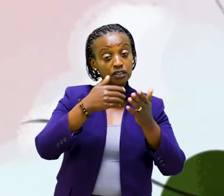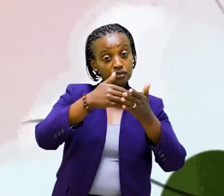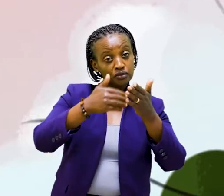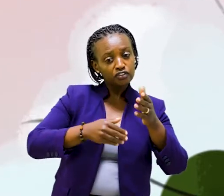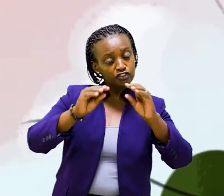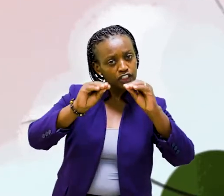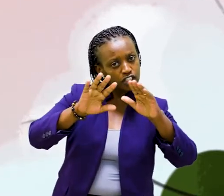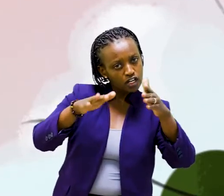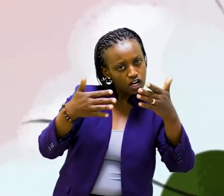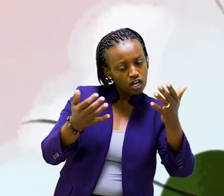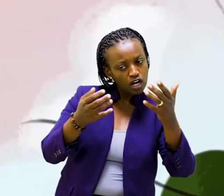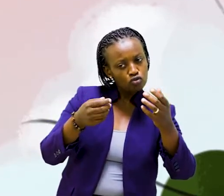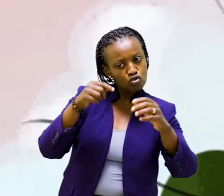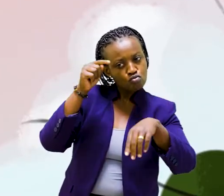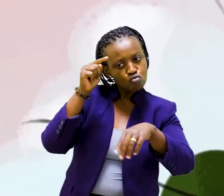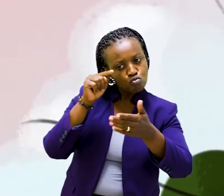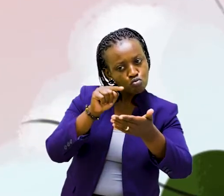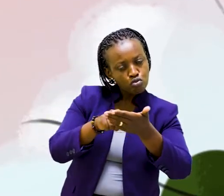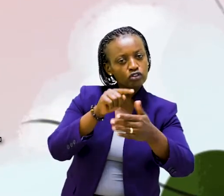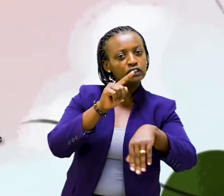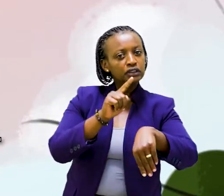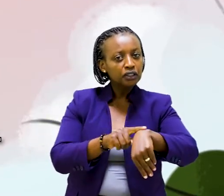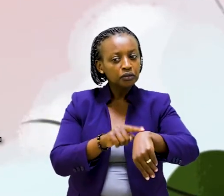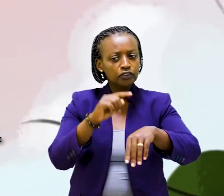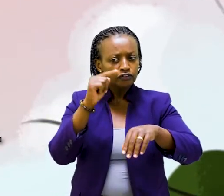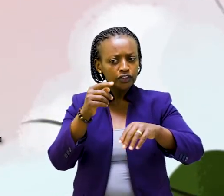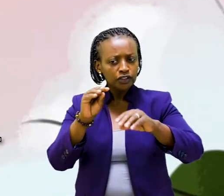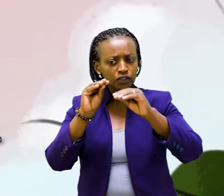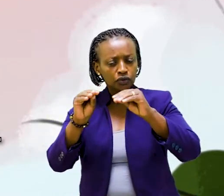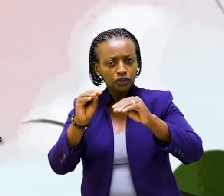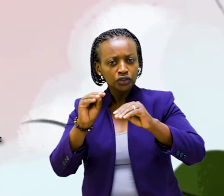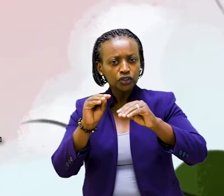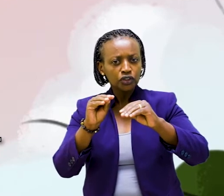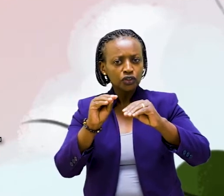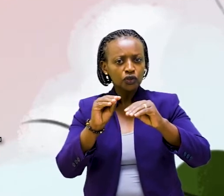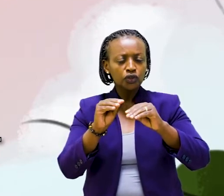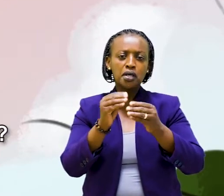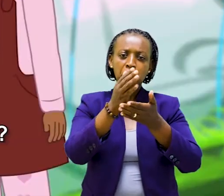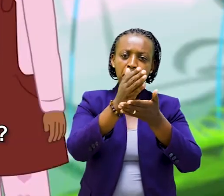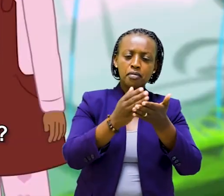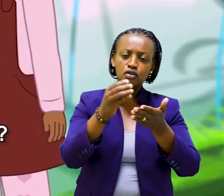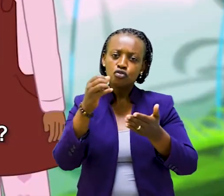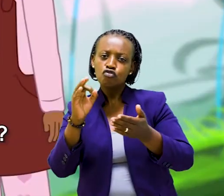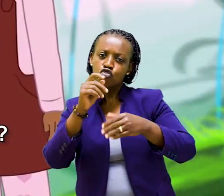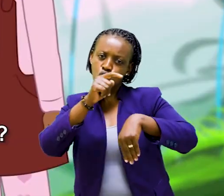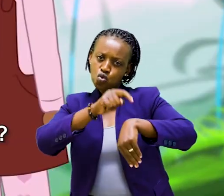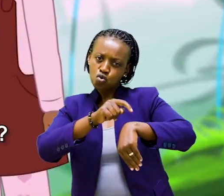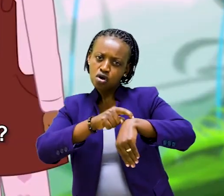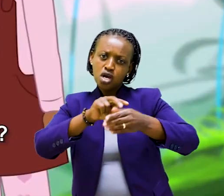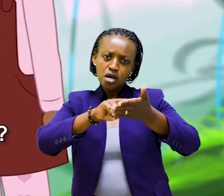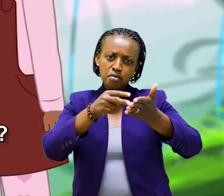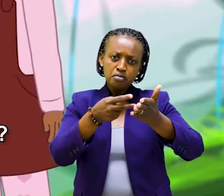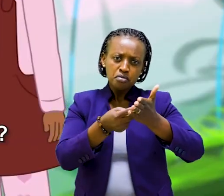Look, before I teach you how to tell time, I will first teach you parts of a clock. The parts of a